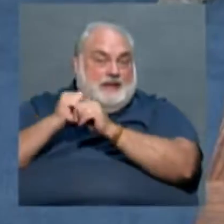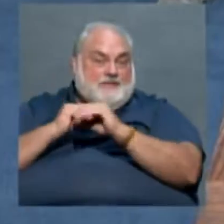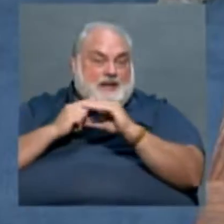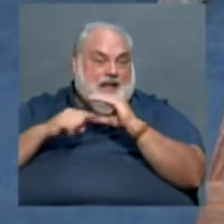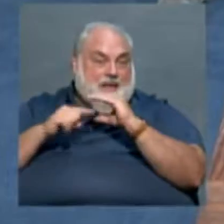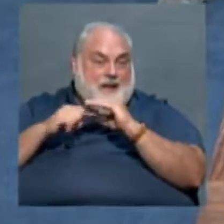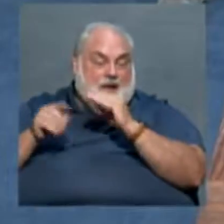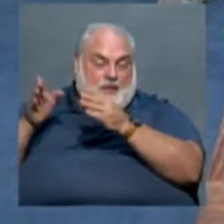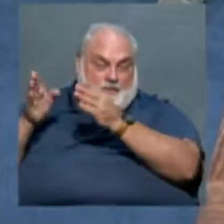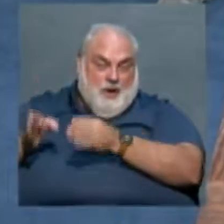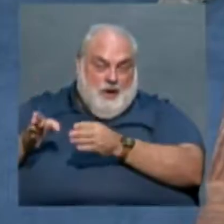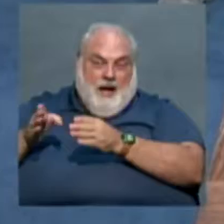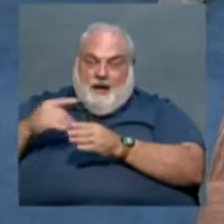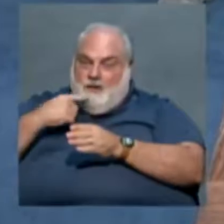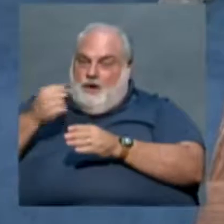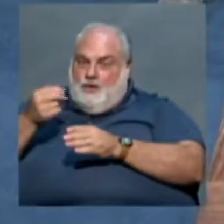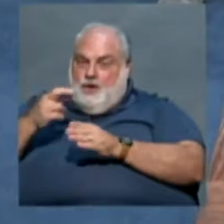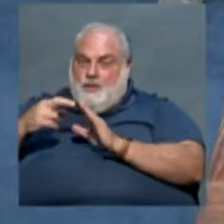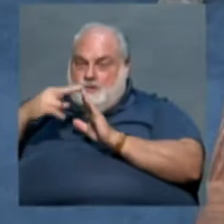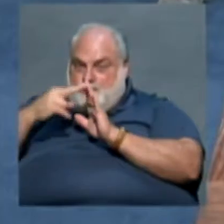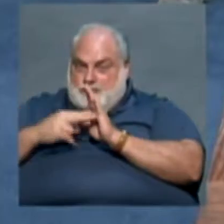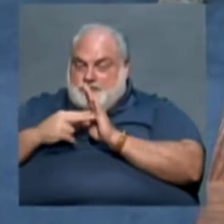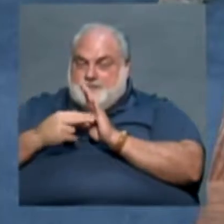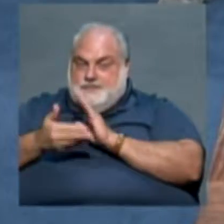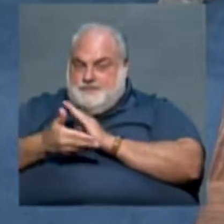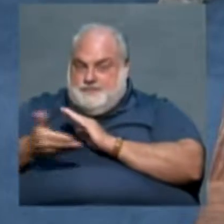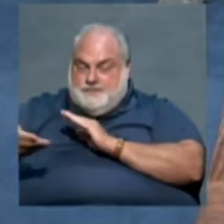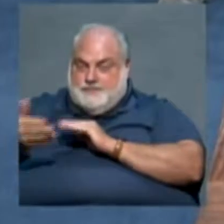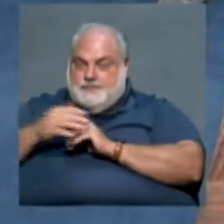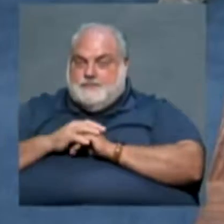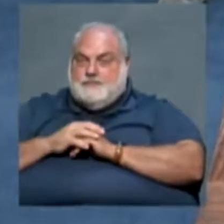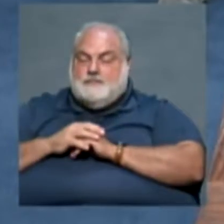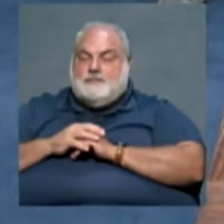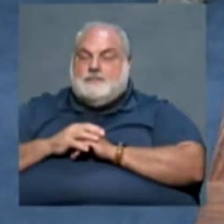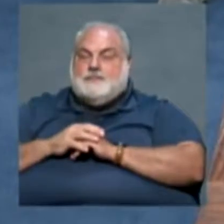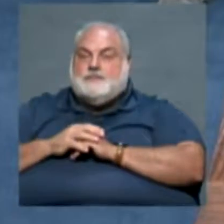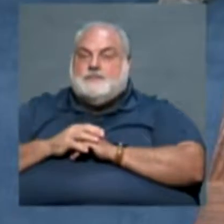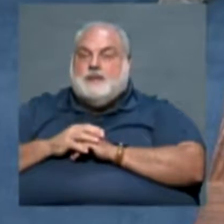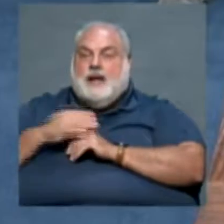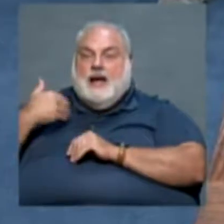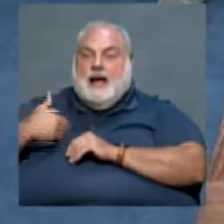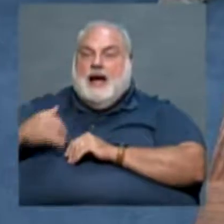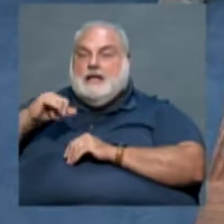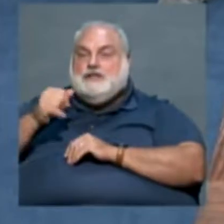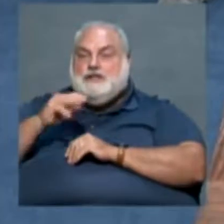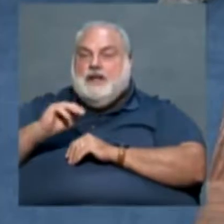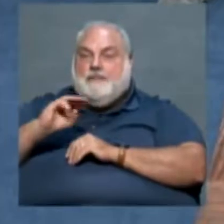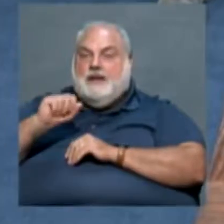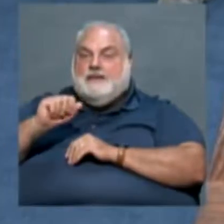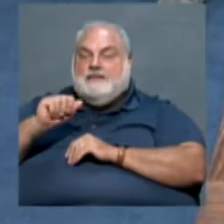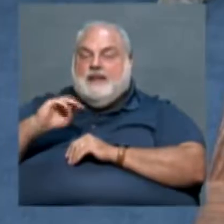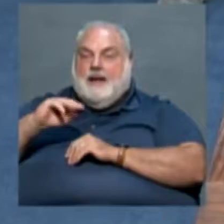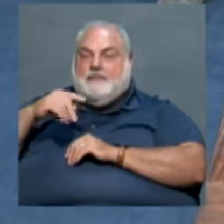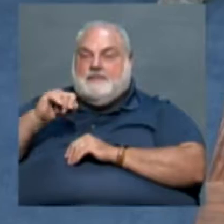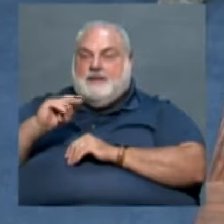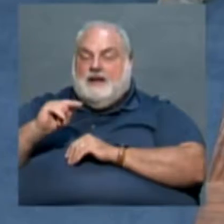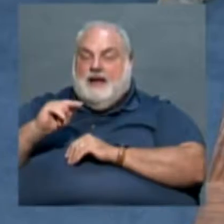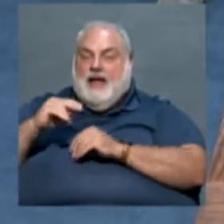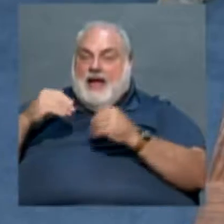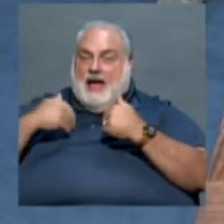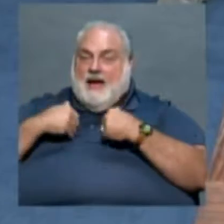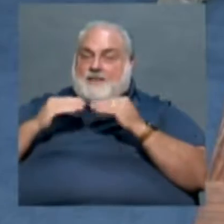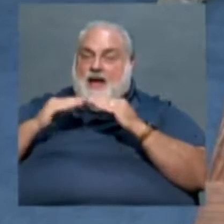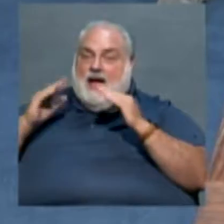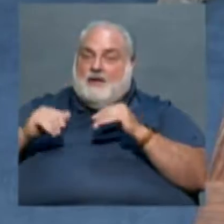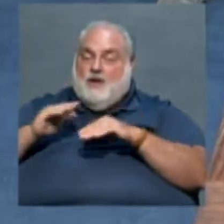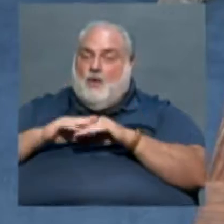property owners, and I told her I'd read it to you. Says, to whom it may concern, I, Jan Sampson, am a homeowner on Wilson Road in